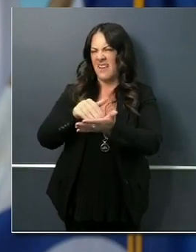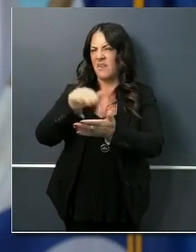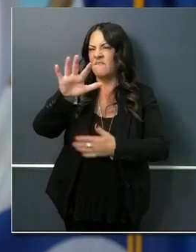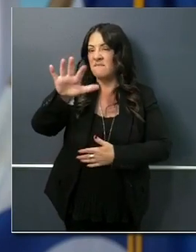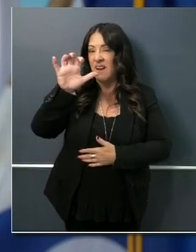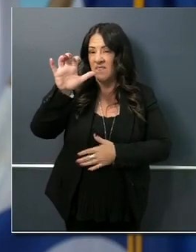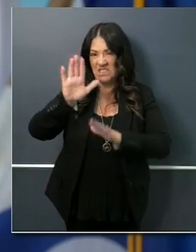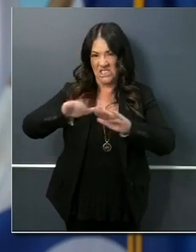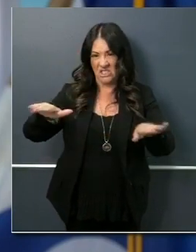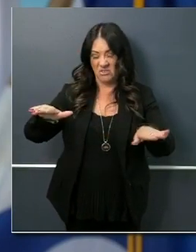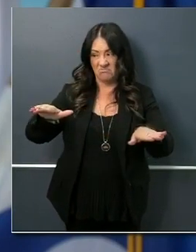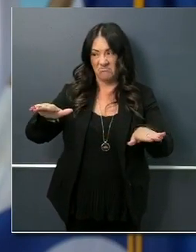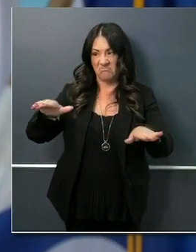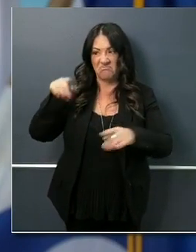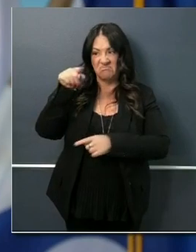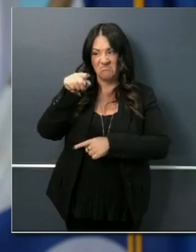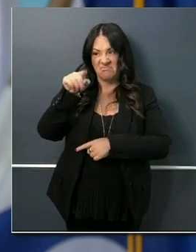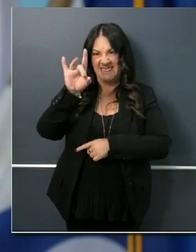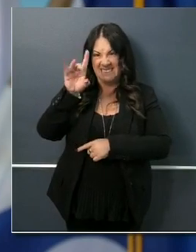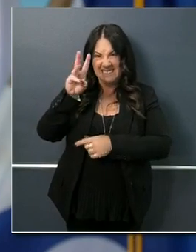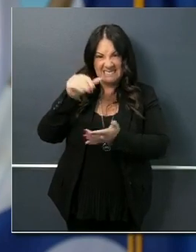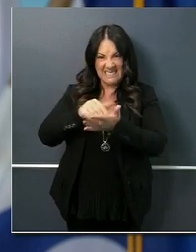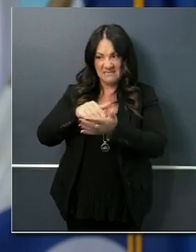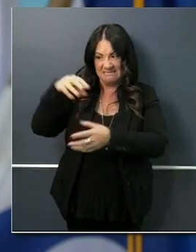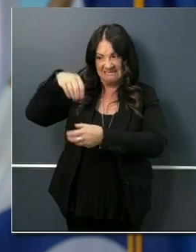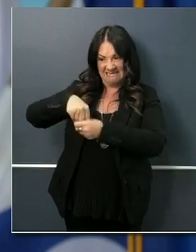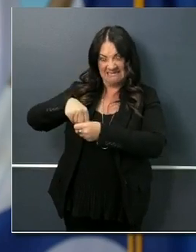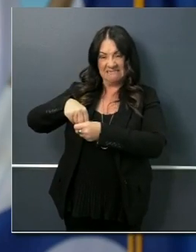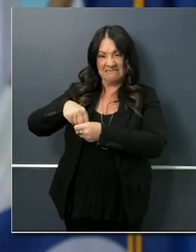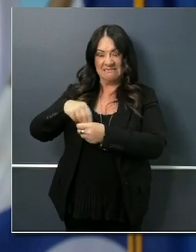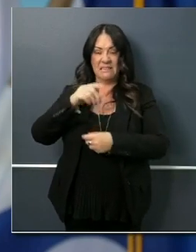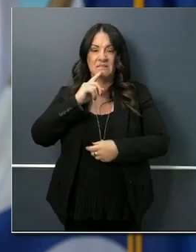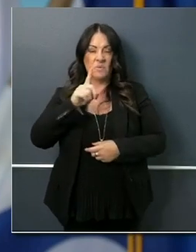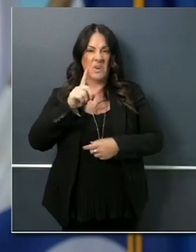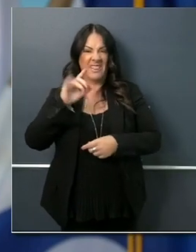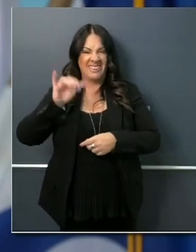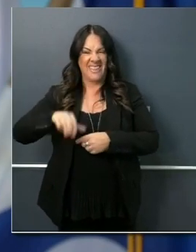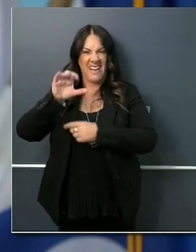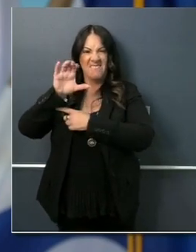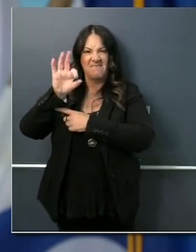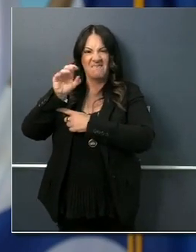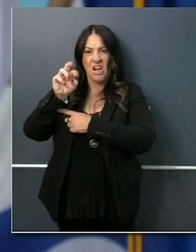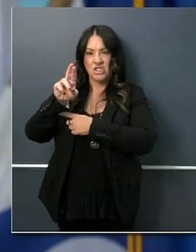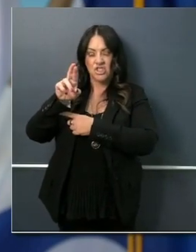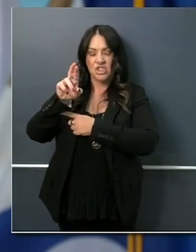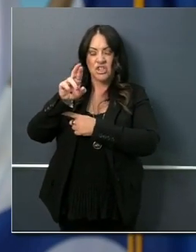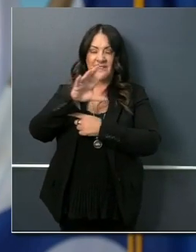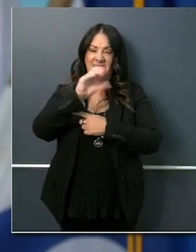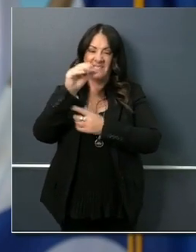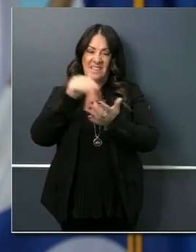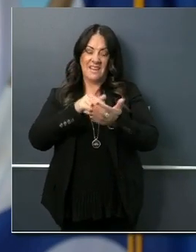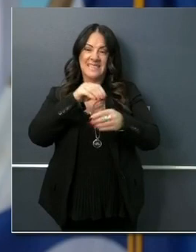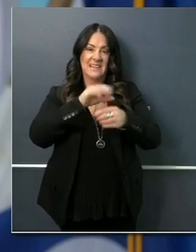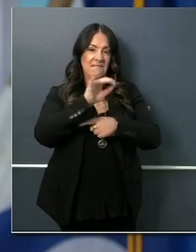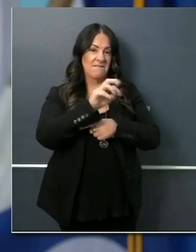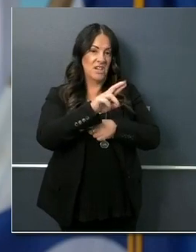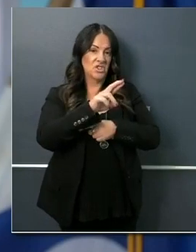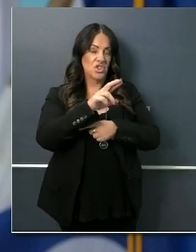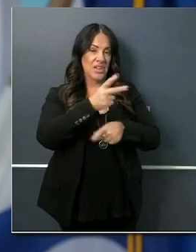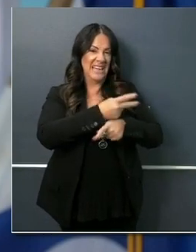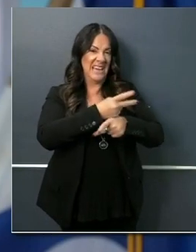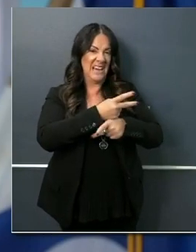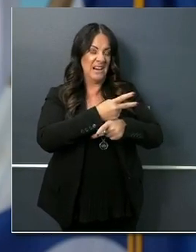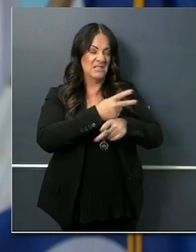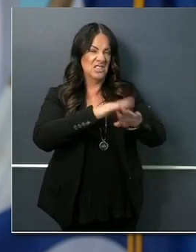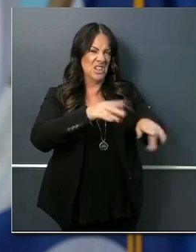86,500 children within our system, about 59,000 specific to the foster care system. We want to extend